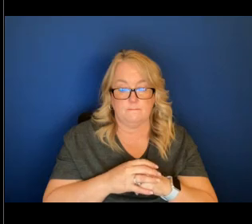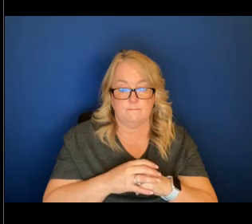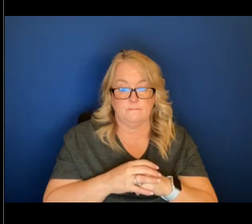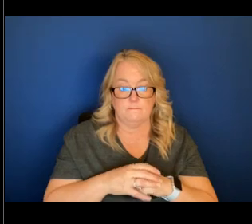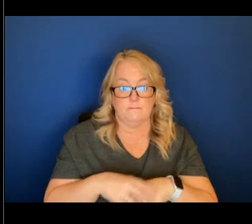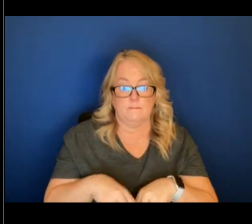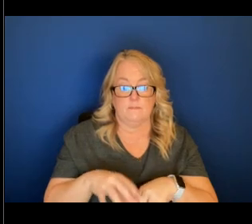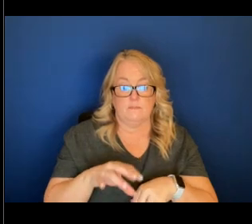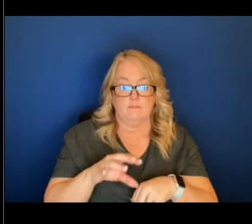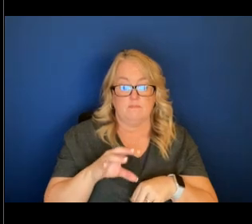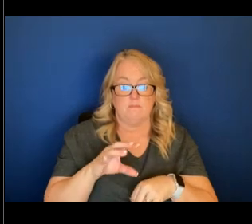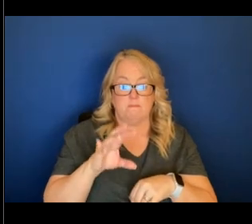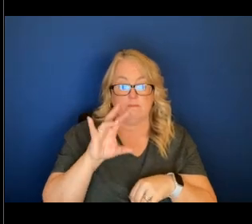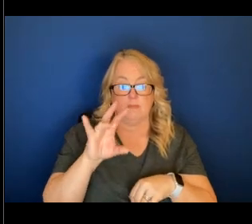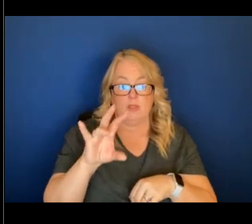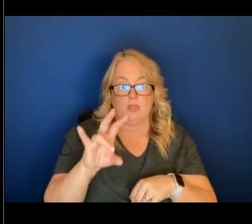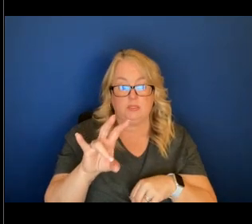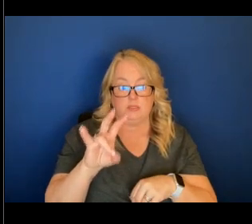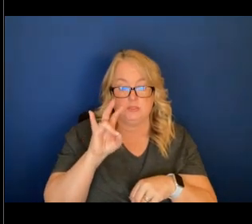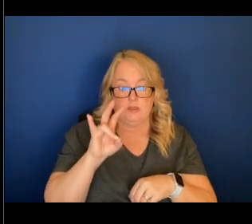Seven accessibility requirements.